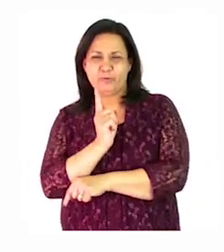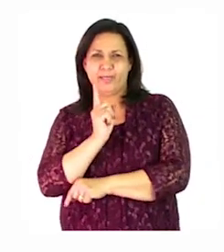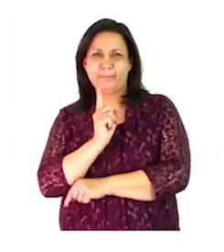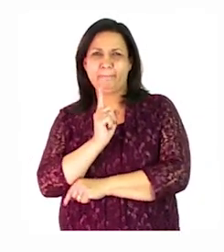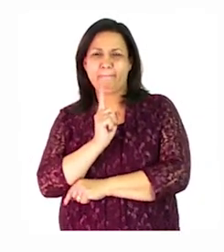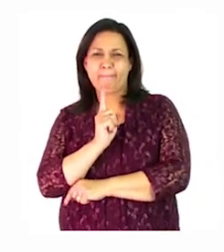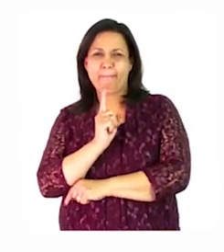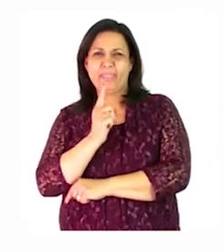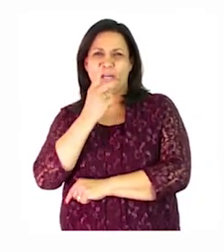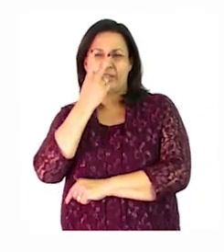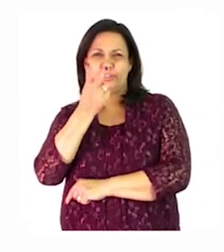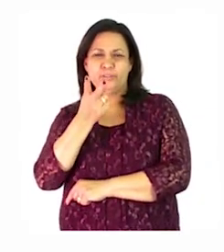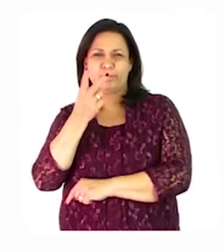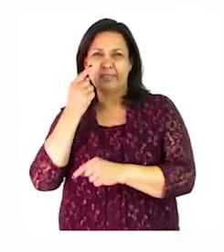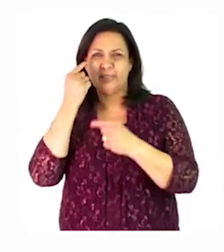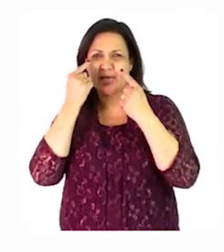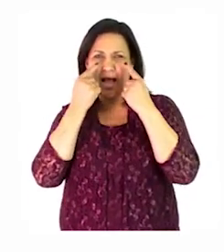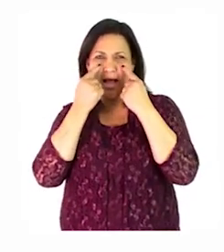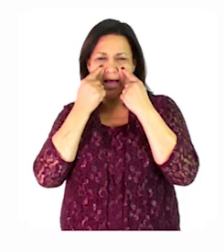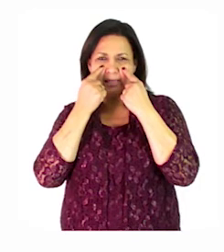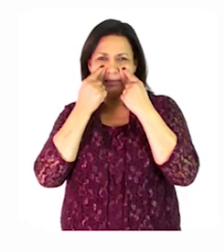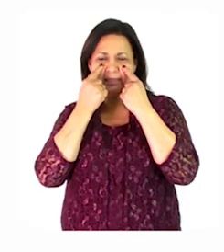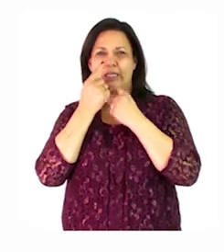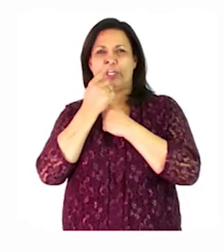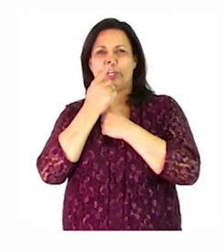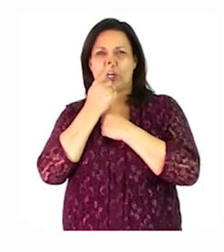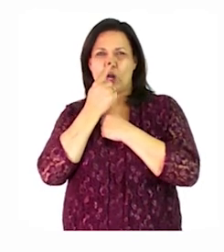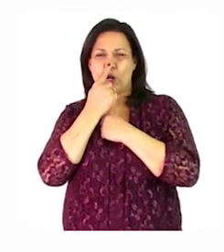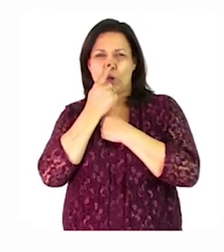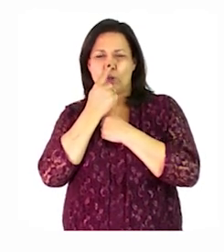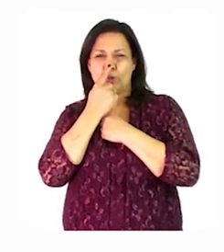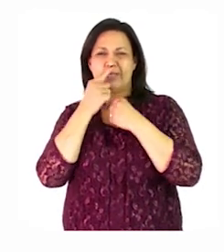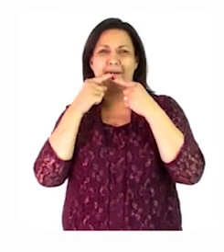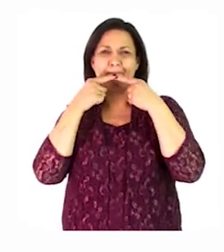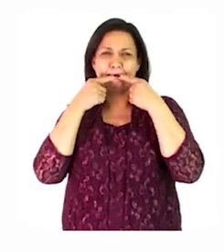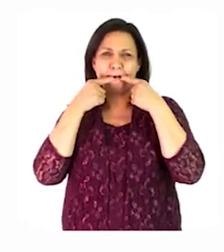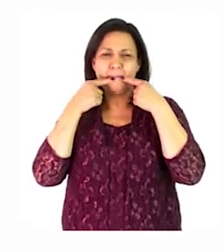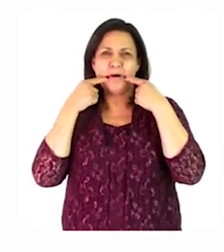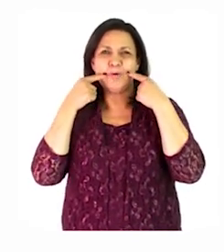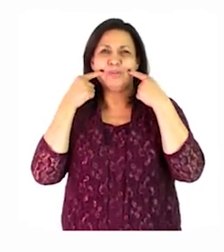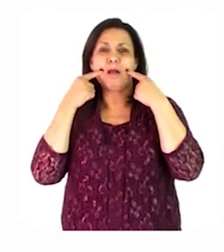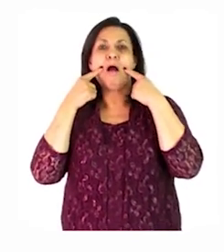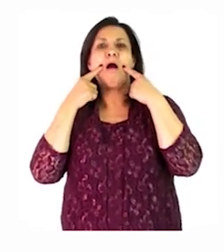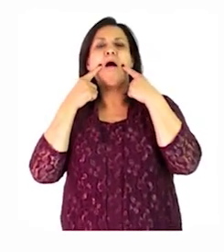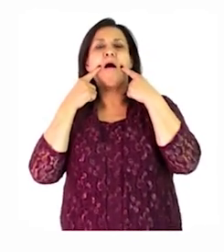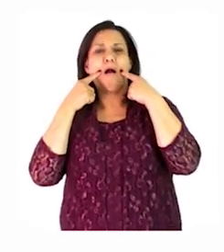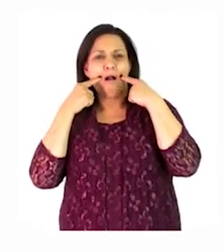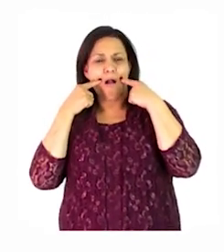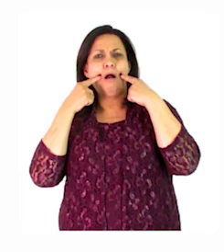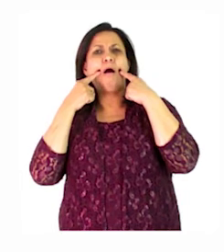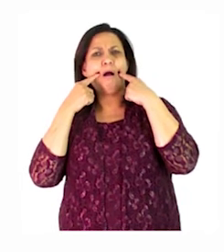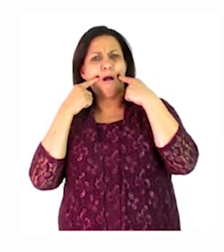Look at his eyes. Look at his nose. Look at his mouth. And he